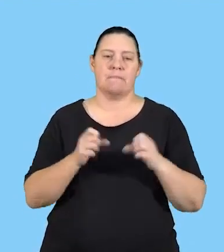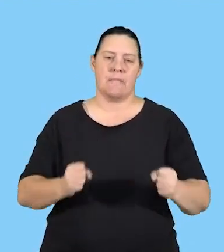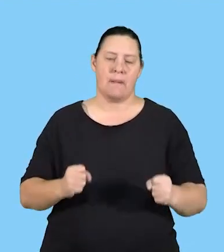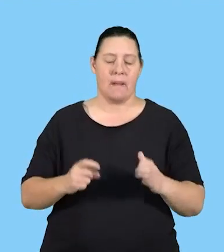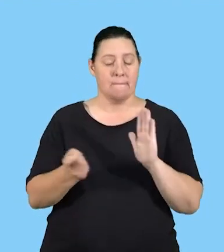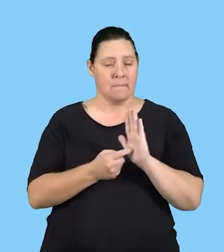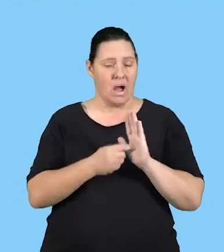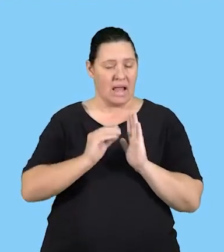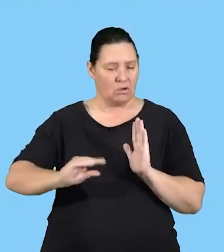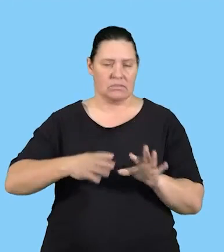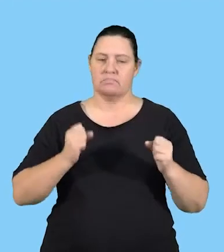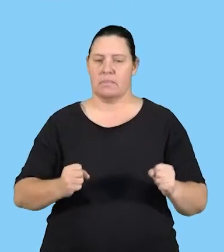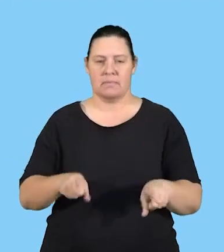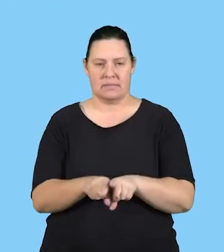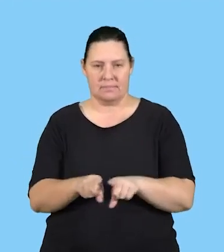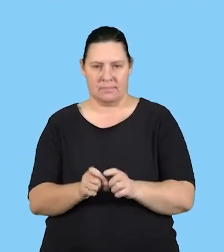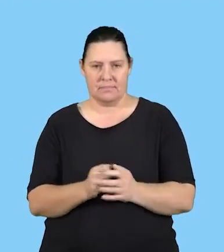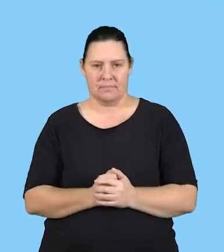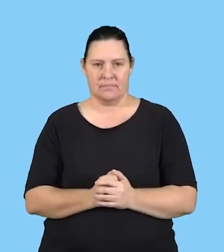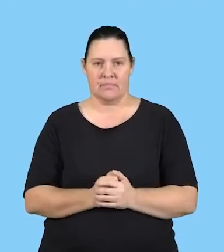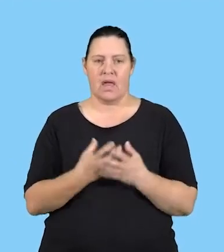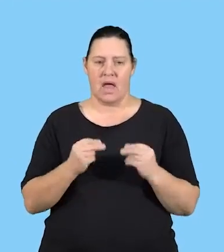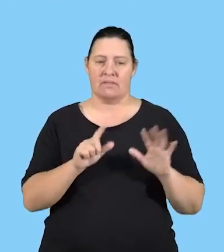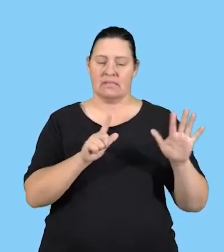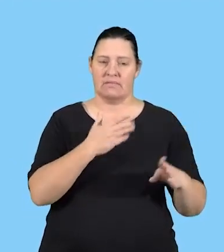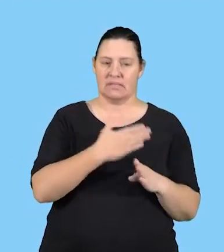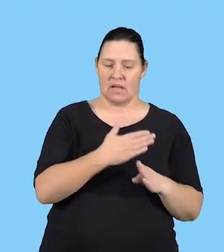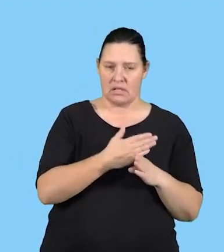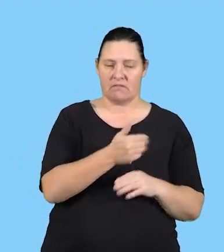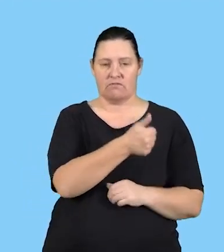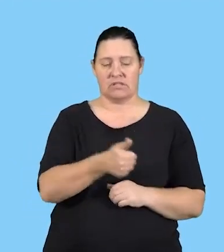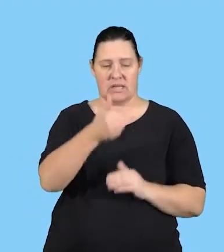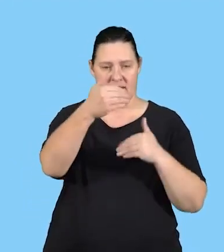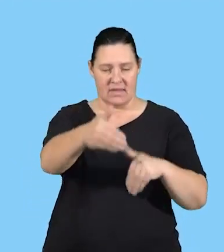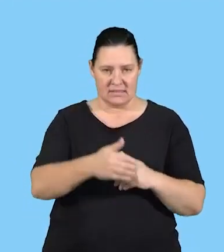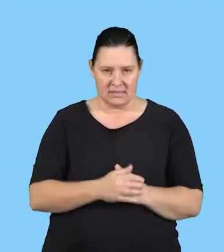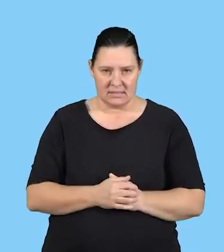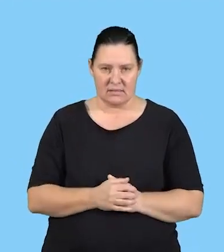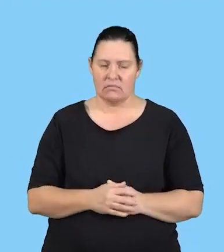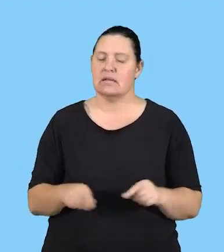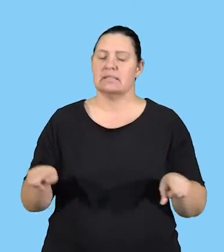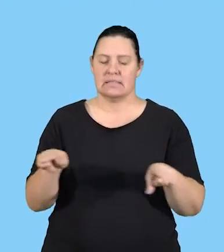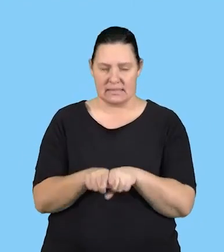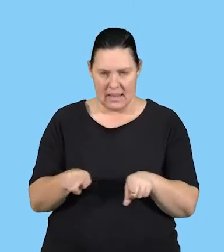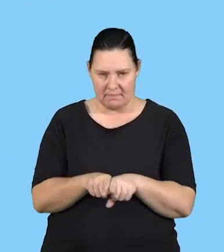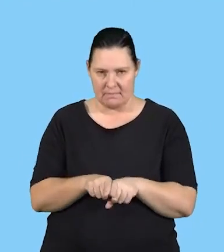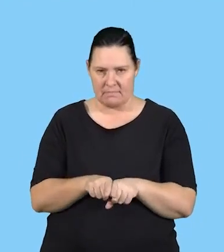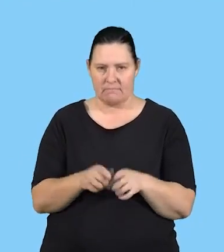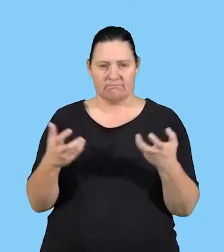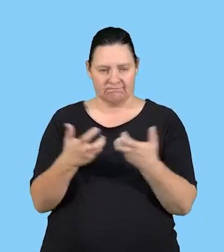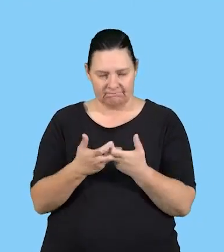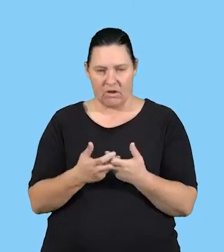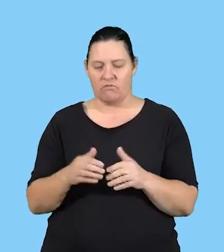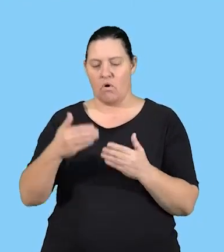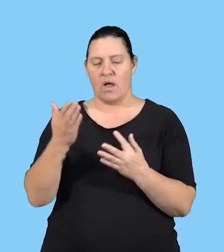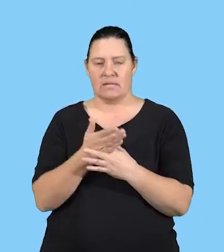allocation. So we have got 7 tasks for the senior phase. They are the same with those one of the intermediate